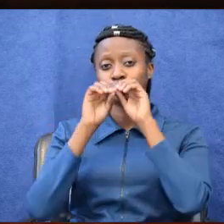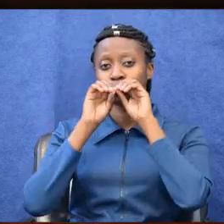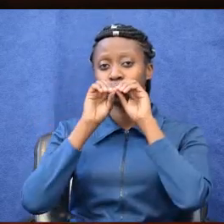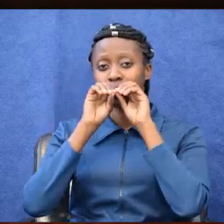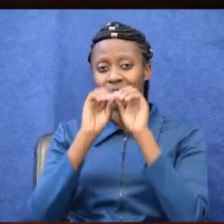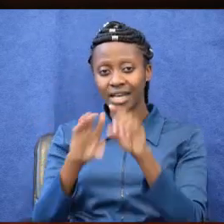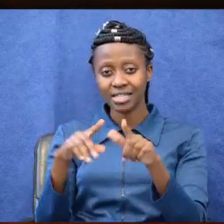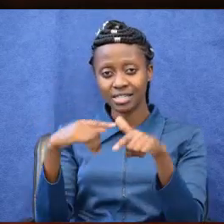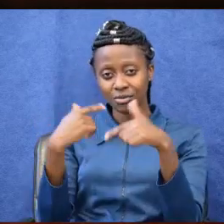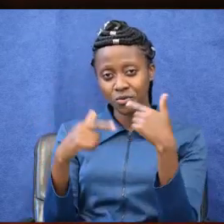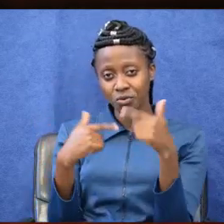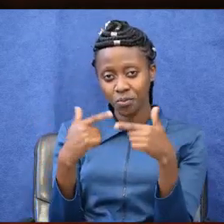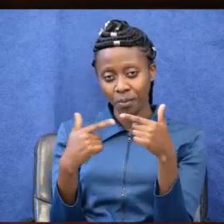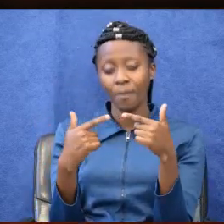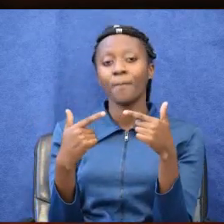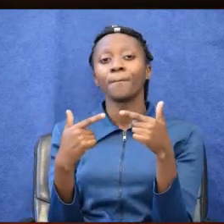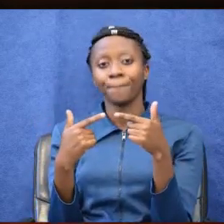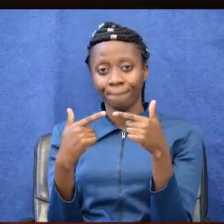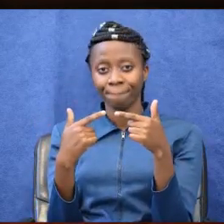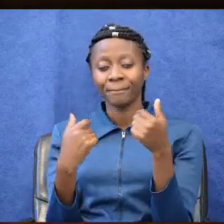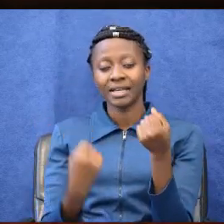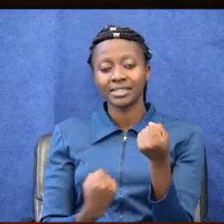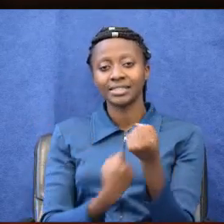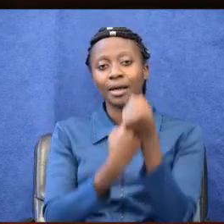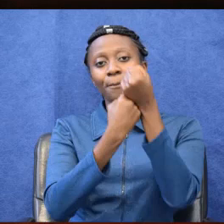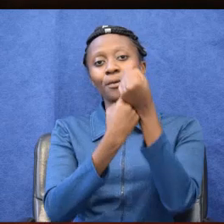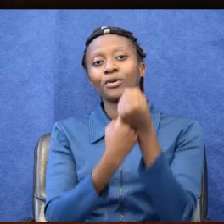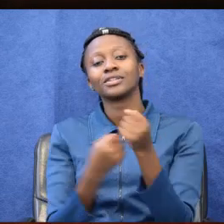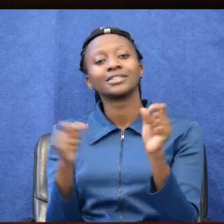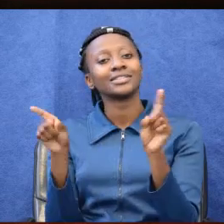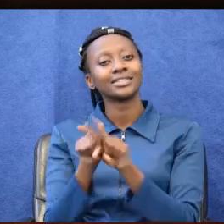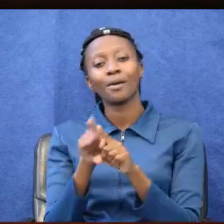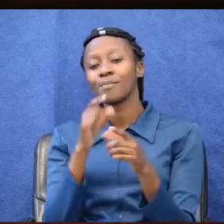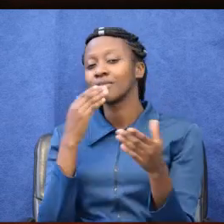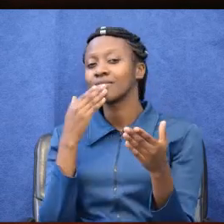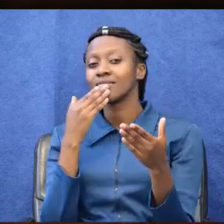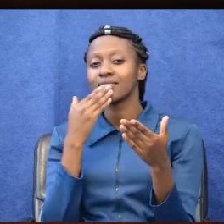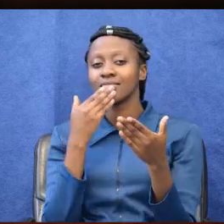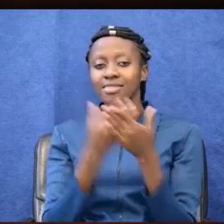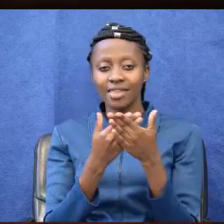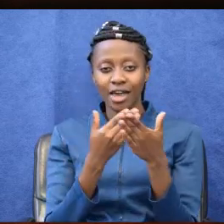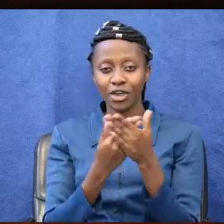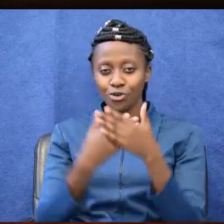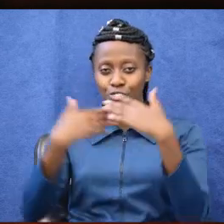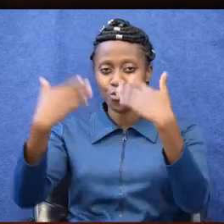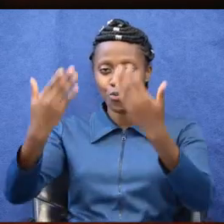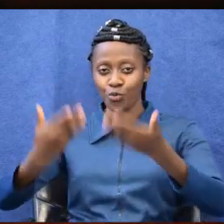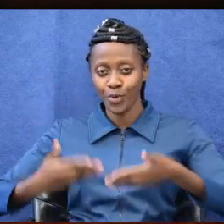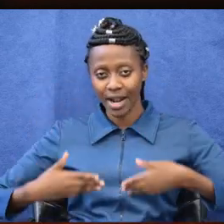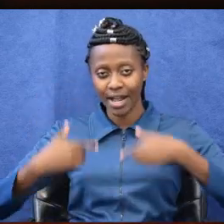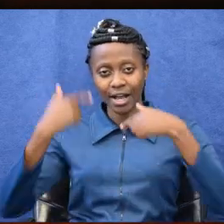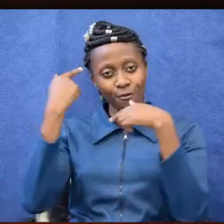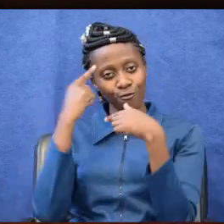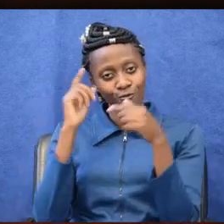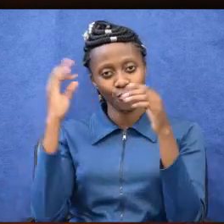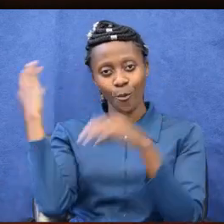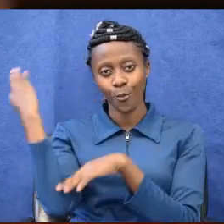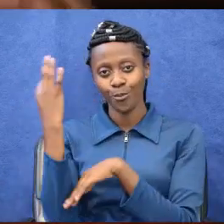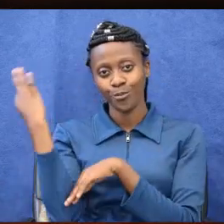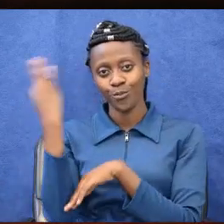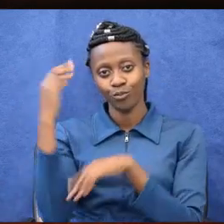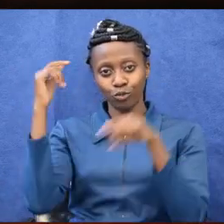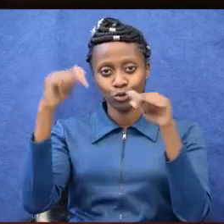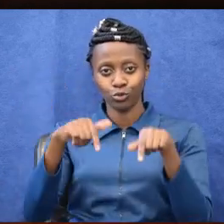blessing you as you continue standing with us. Thank you, and you are most welcome for our lesson